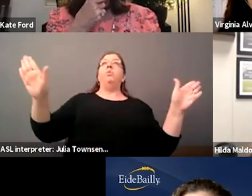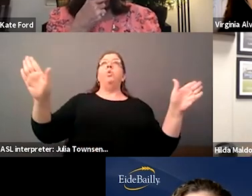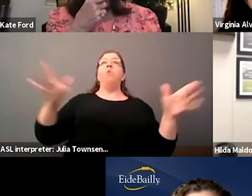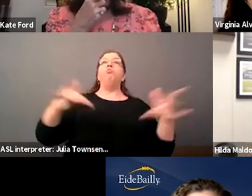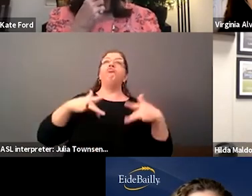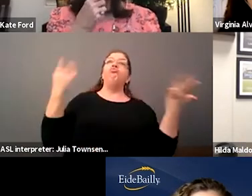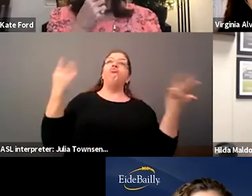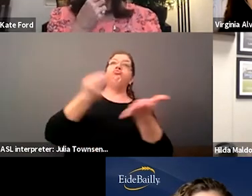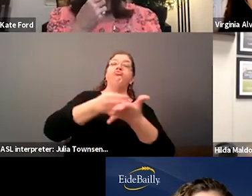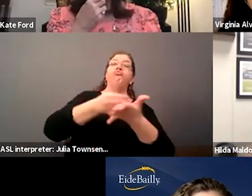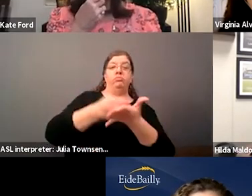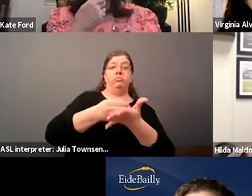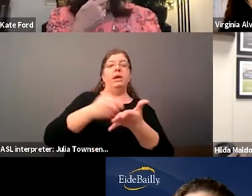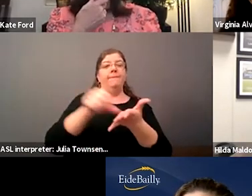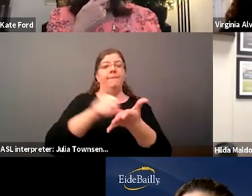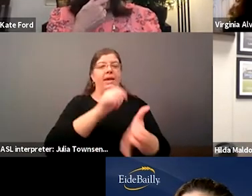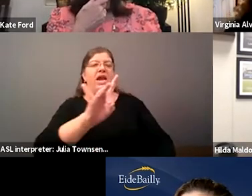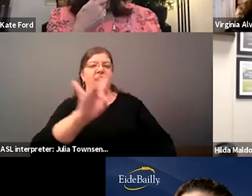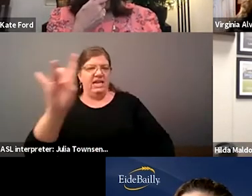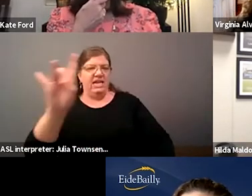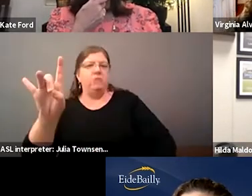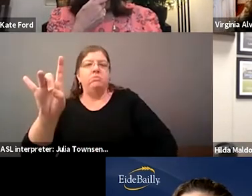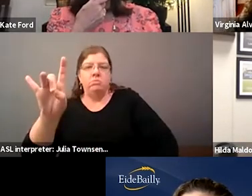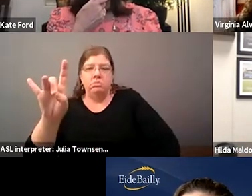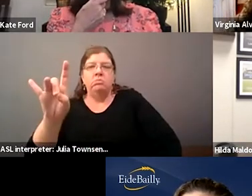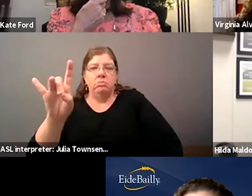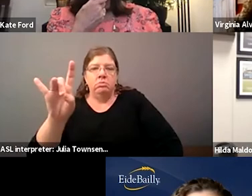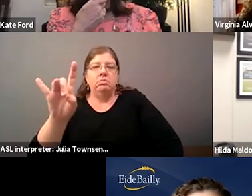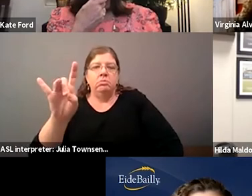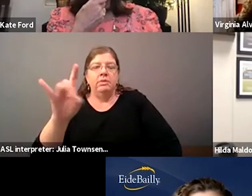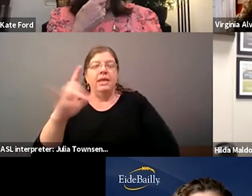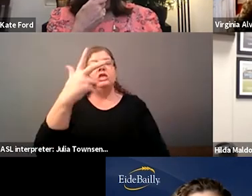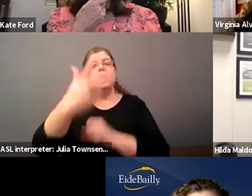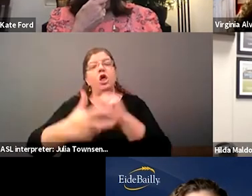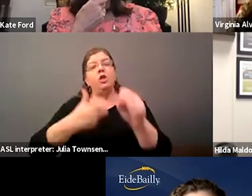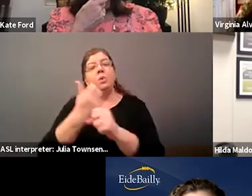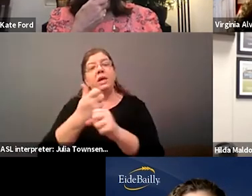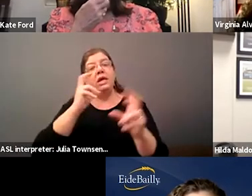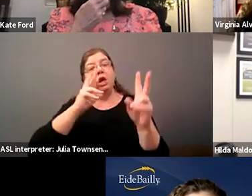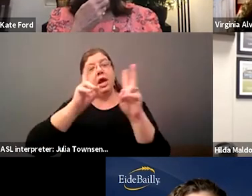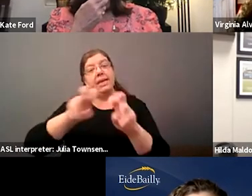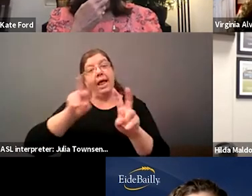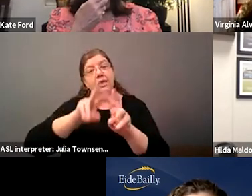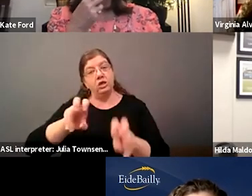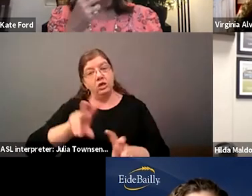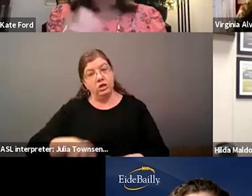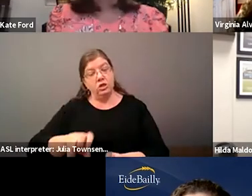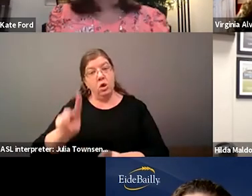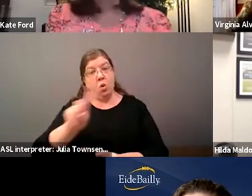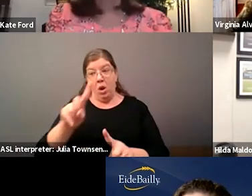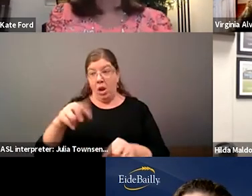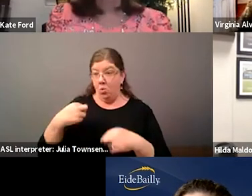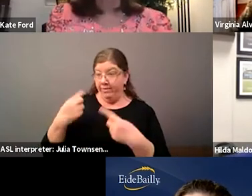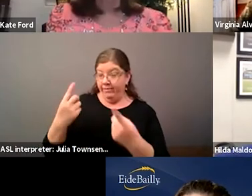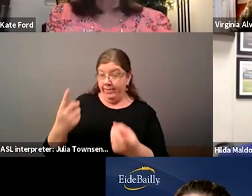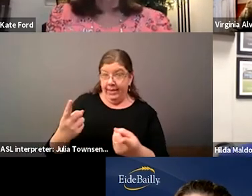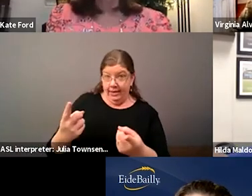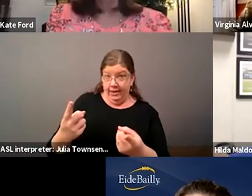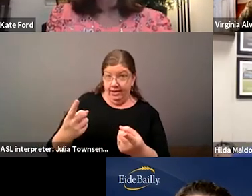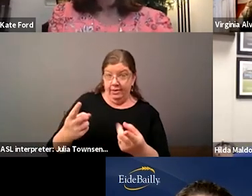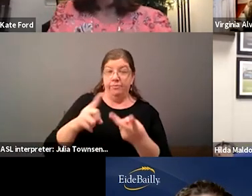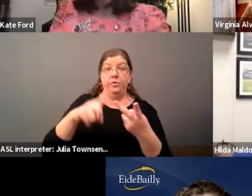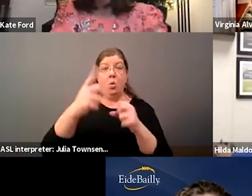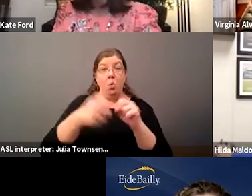at i i think page 88 does that it's a three-year analysis of where you've been and one year